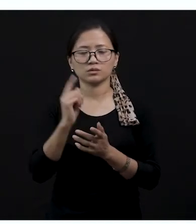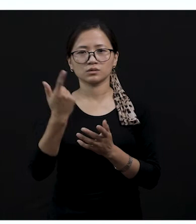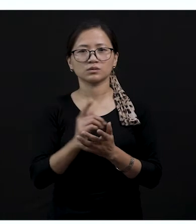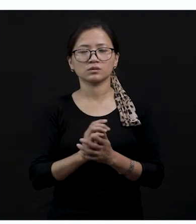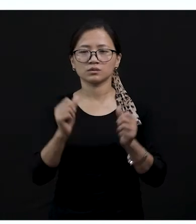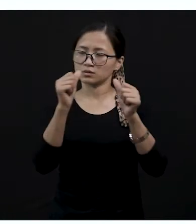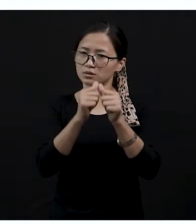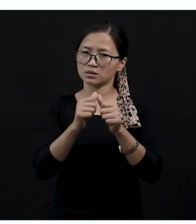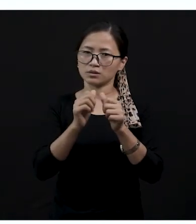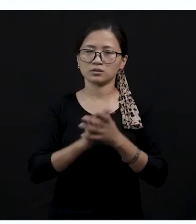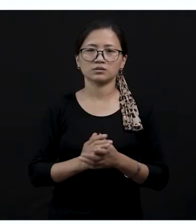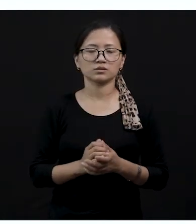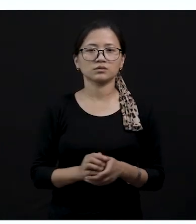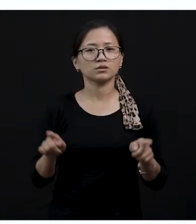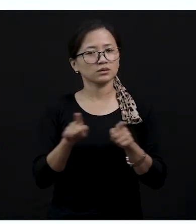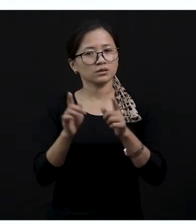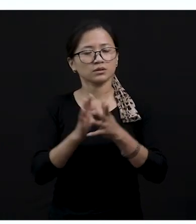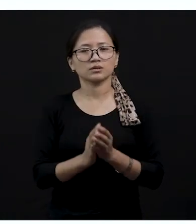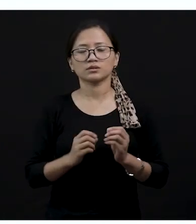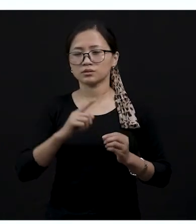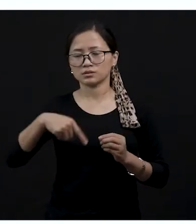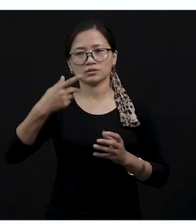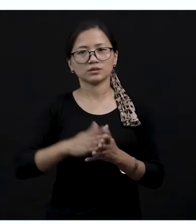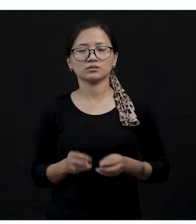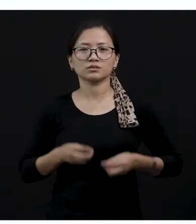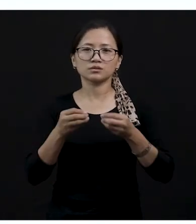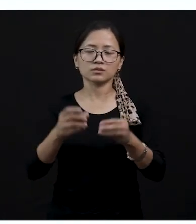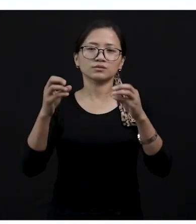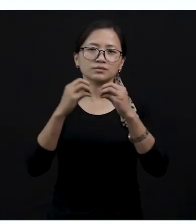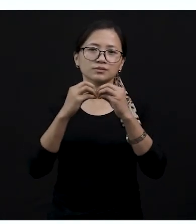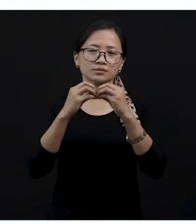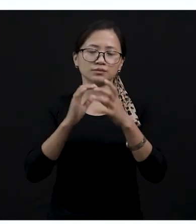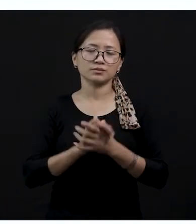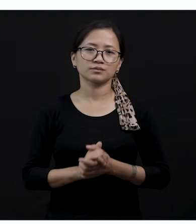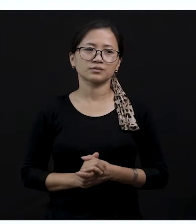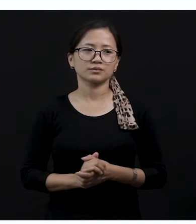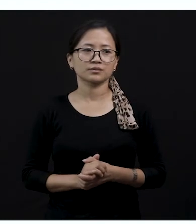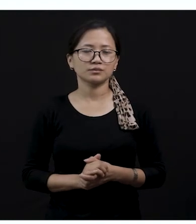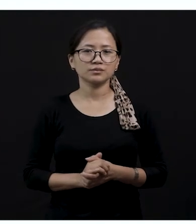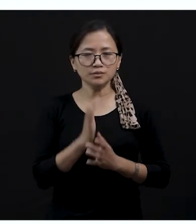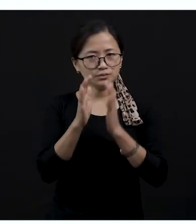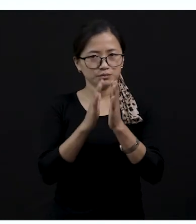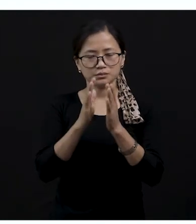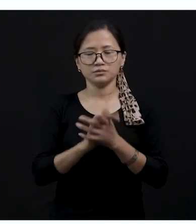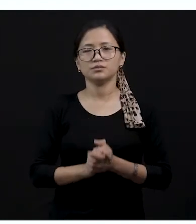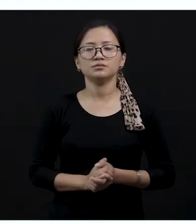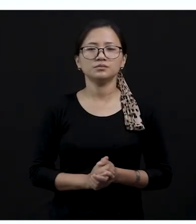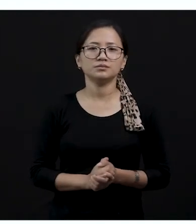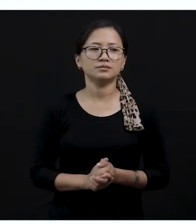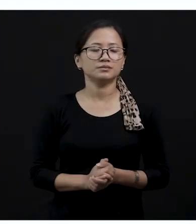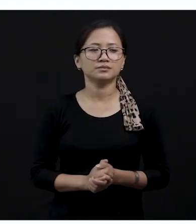give A as it is. Next we will give B, okay? We will try to give them a sign, okay? In order